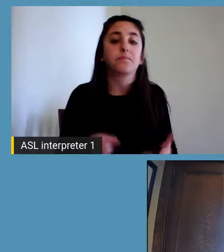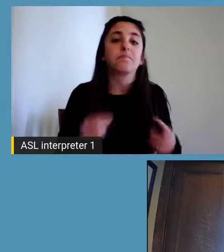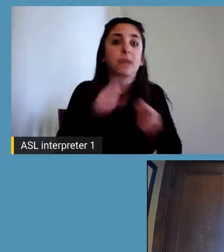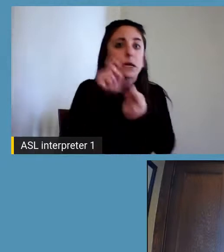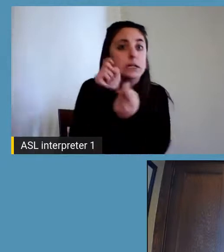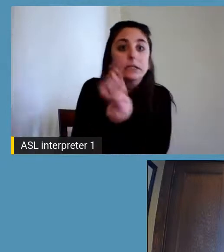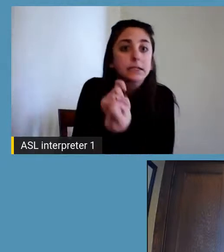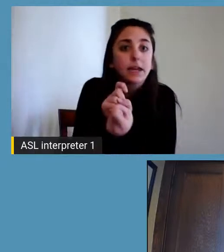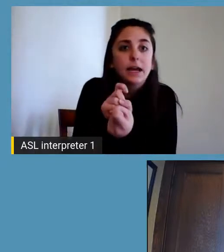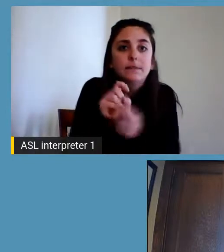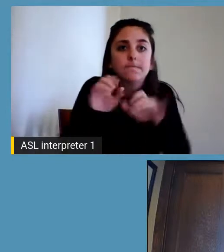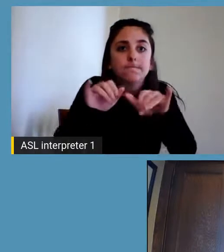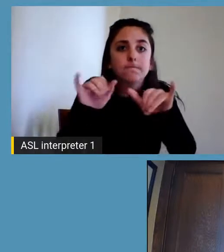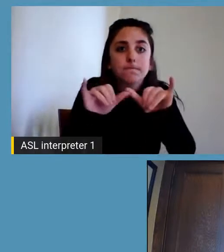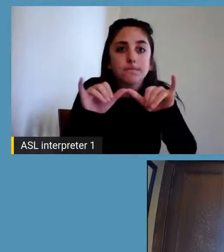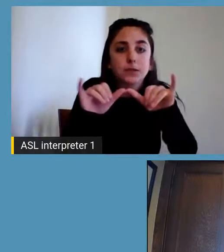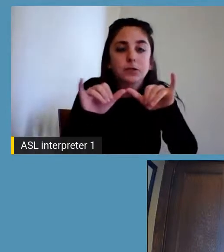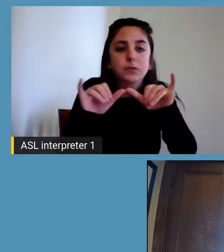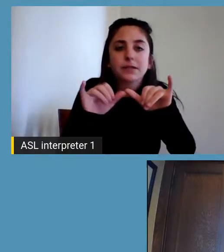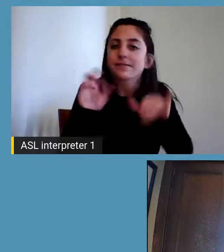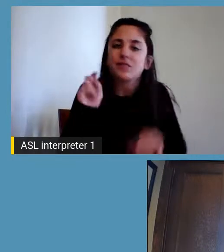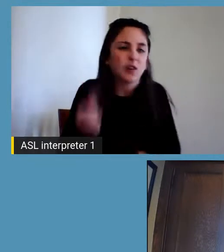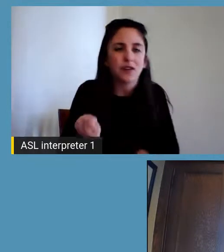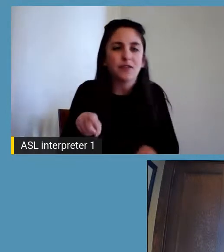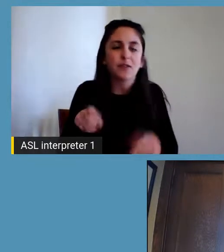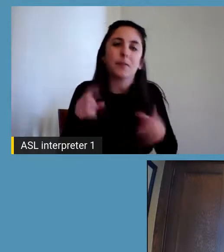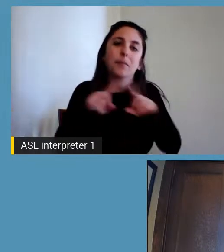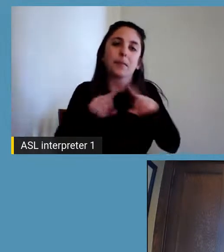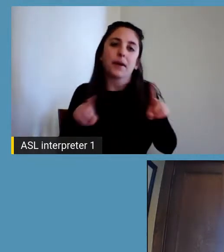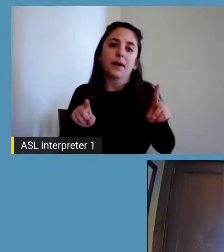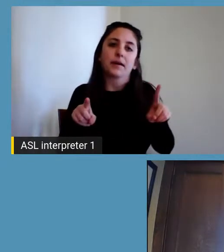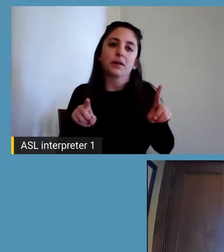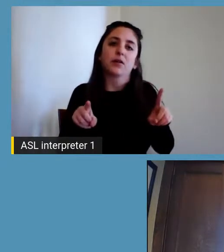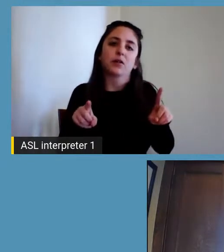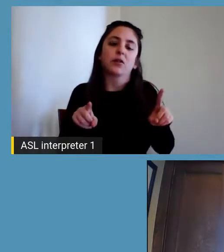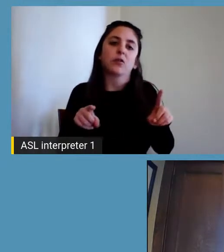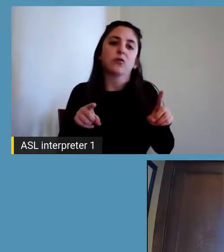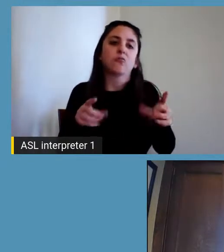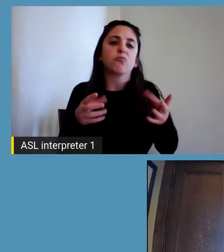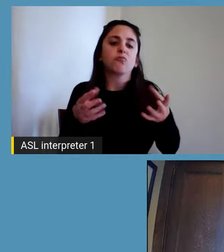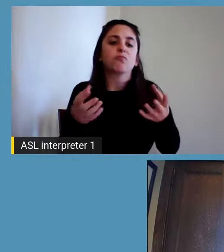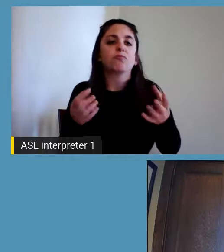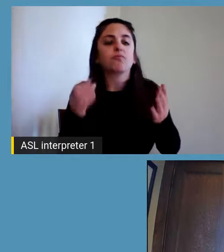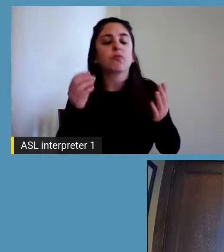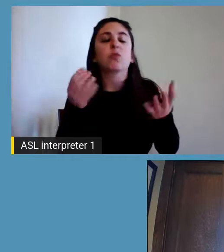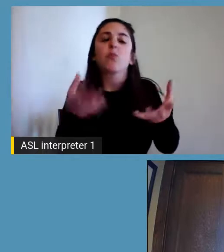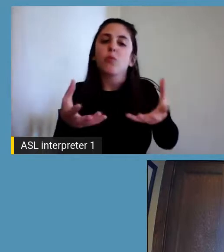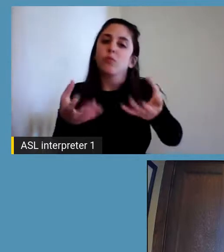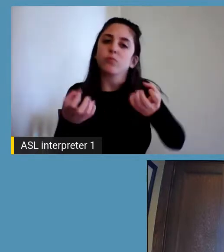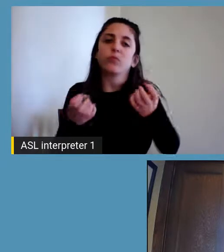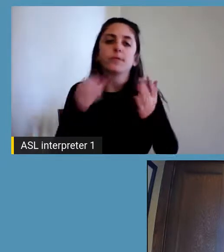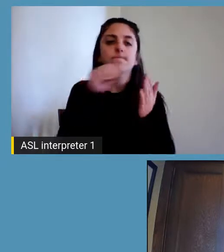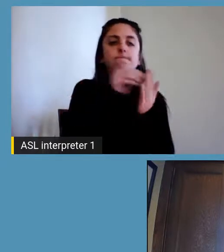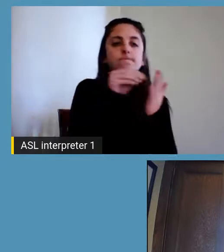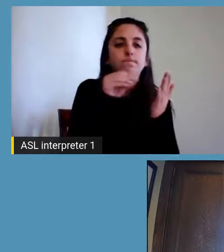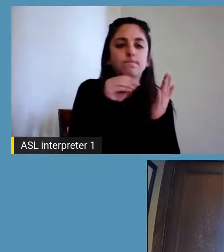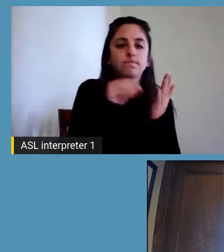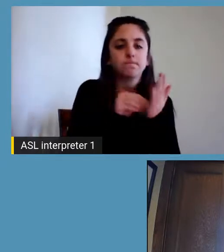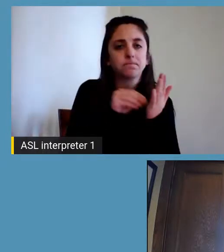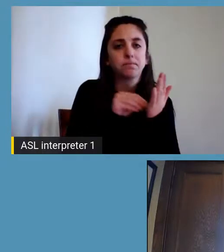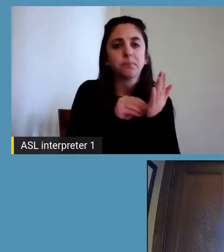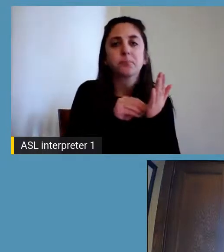exact millimeters, but at the same time, you want to document it in a way it's when the